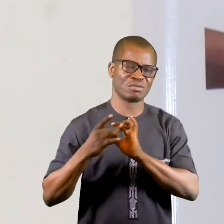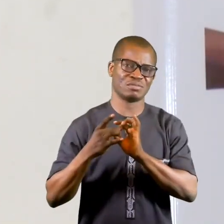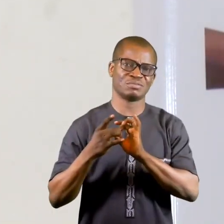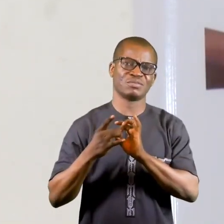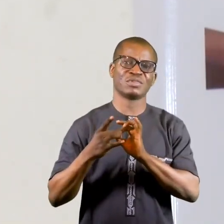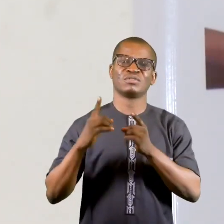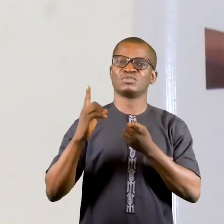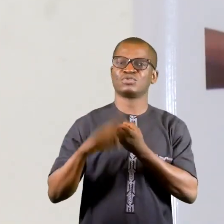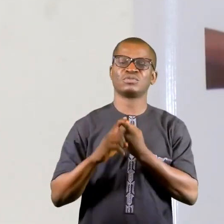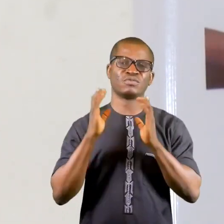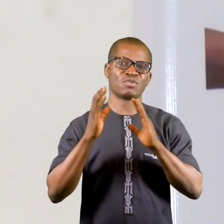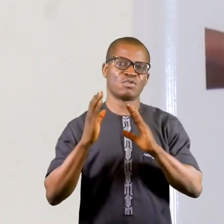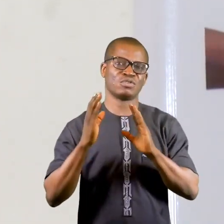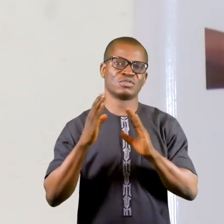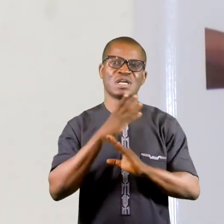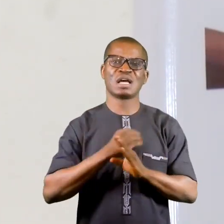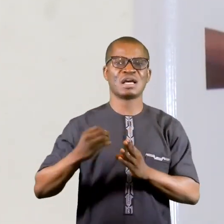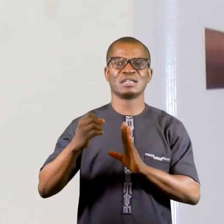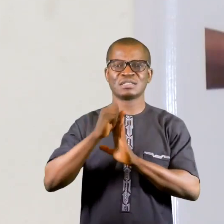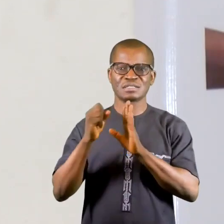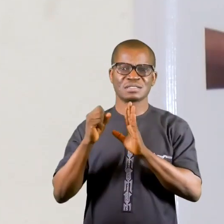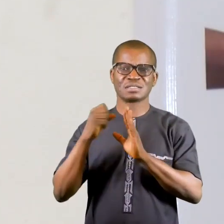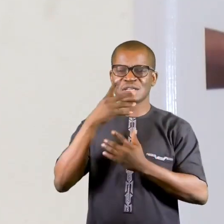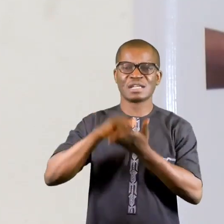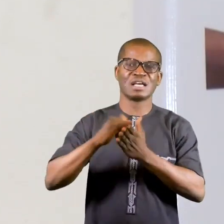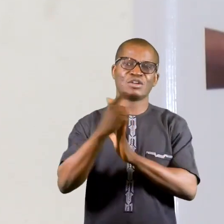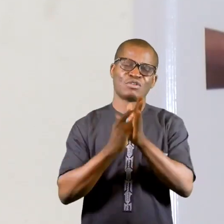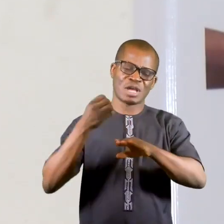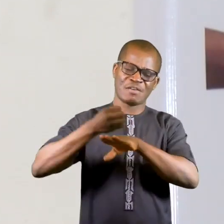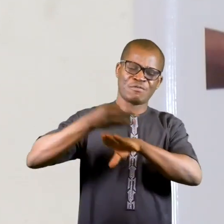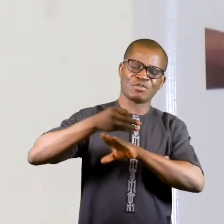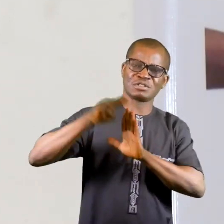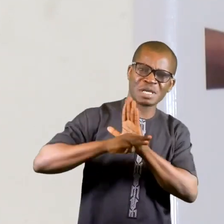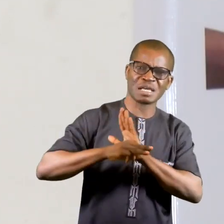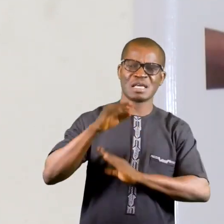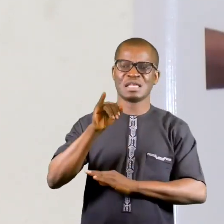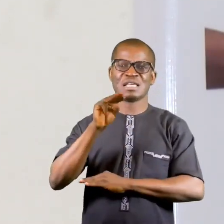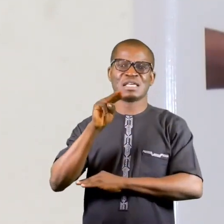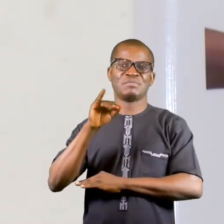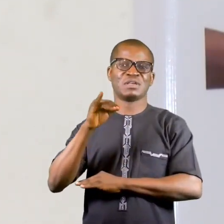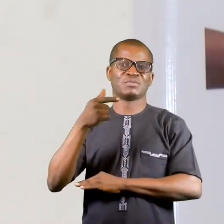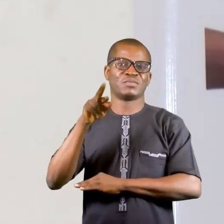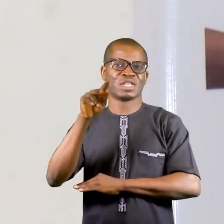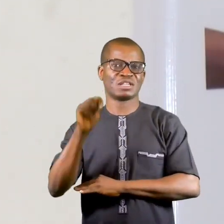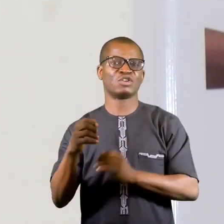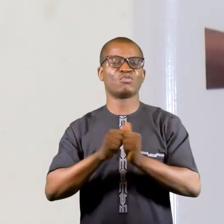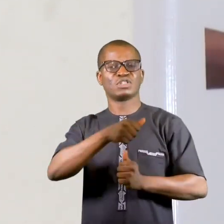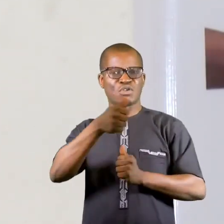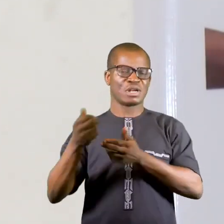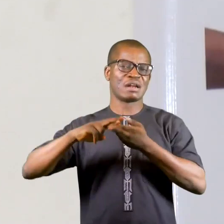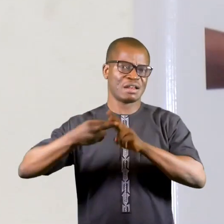combat TIP, and states that law enforcement, immigration and other relevant